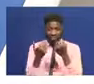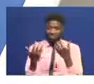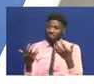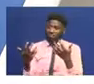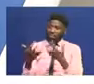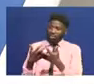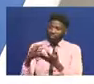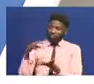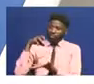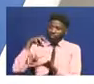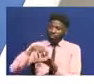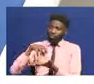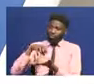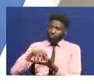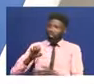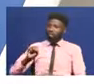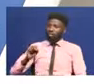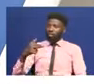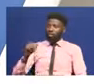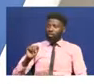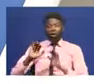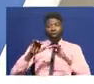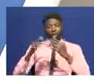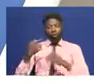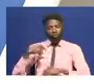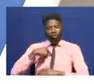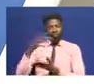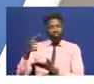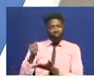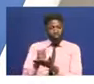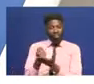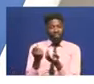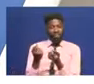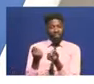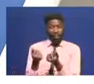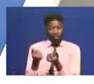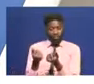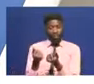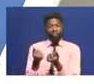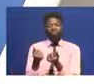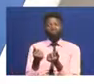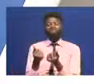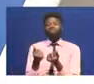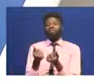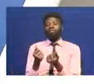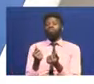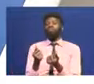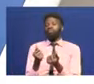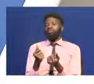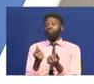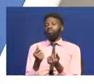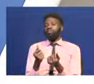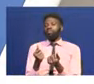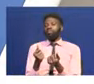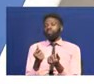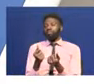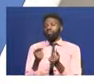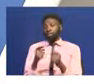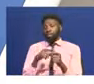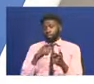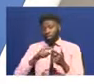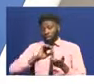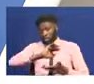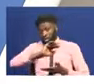if possibly we take less than we have at the NHIF because of this aspect of efficiency, then they will go to other arms of public